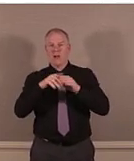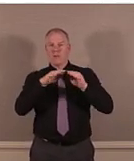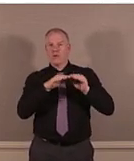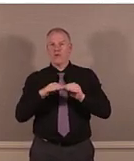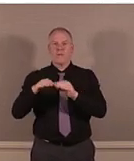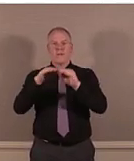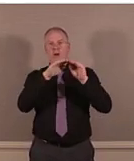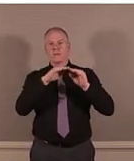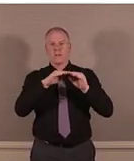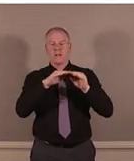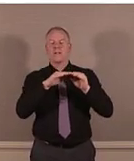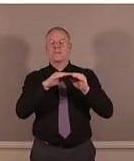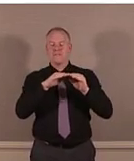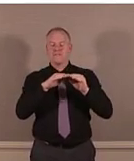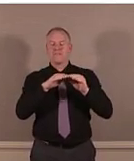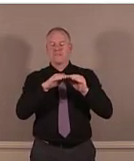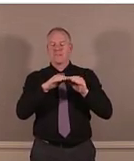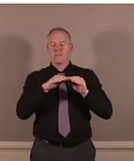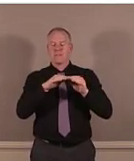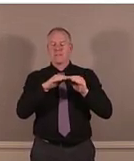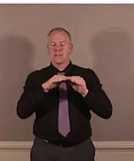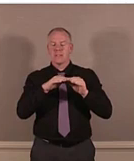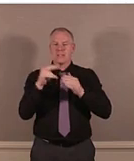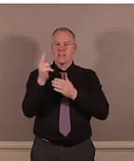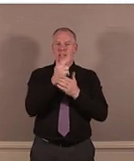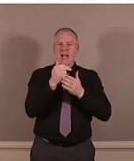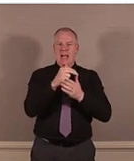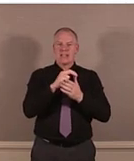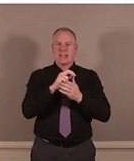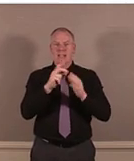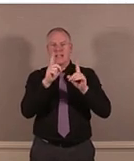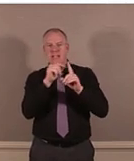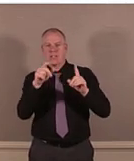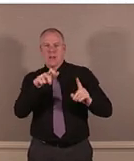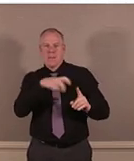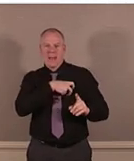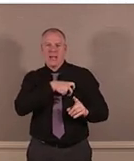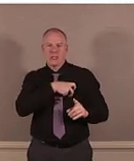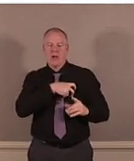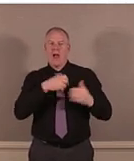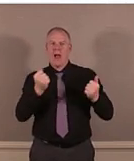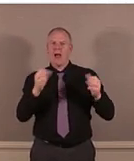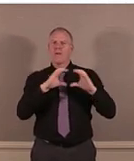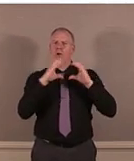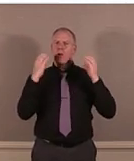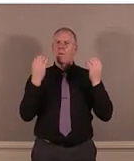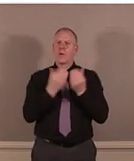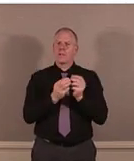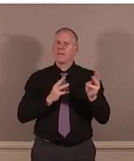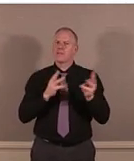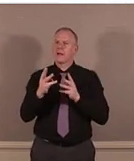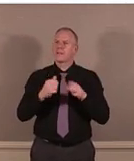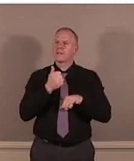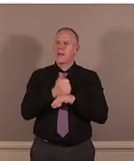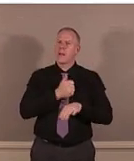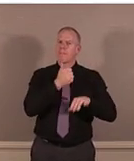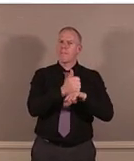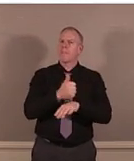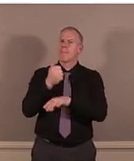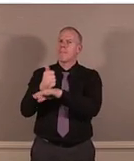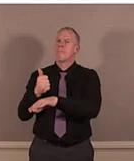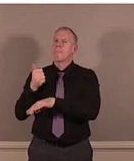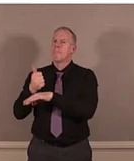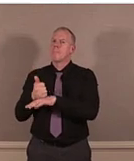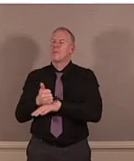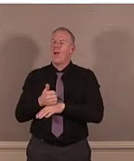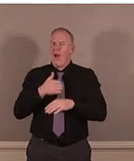Design digital badge. So there's community of practices being set up. So I suppose you always know when you're not